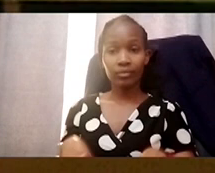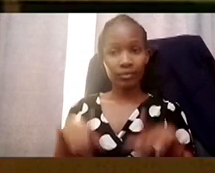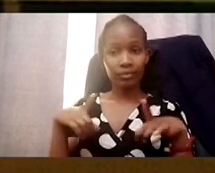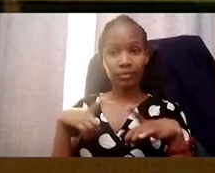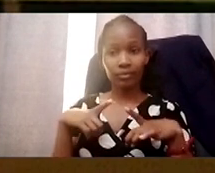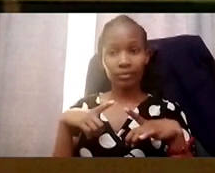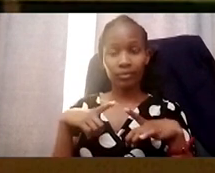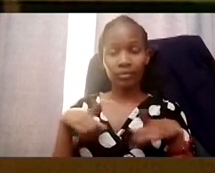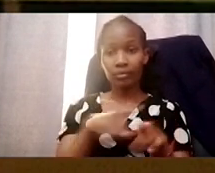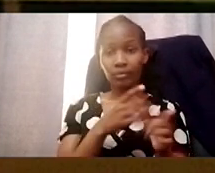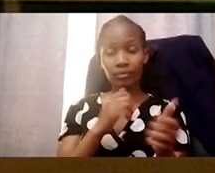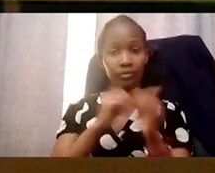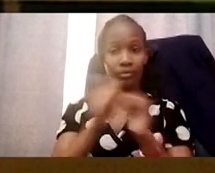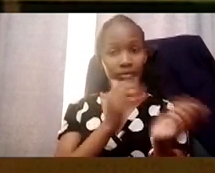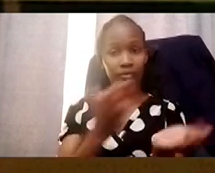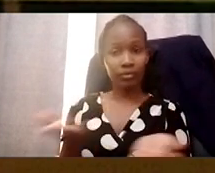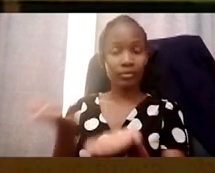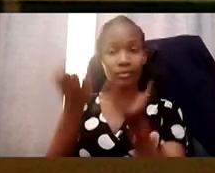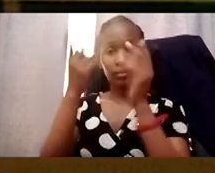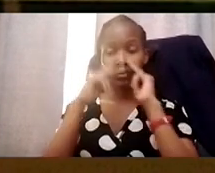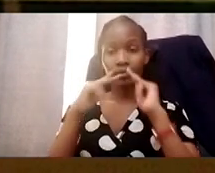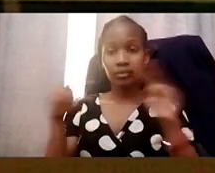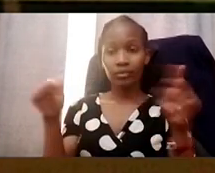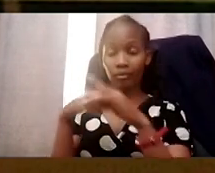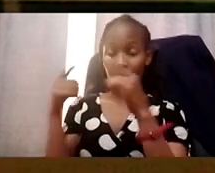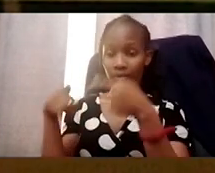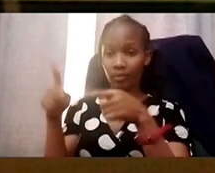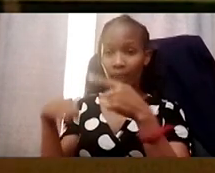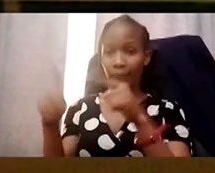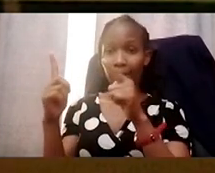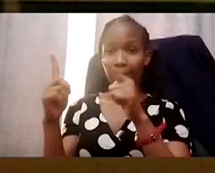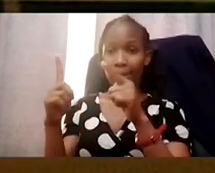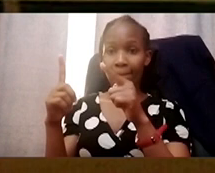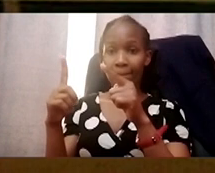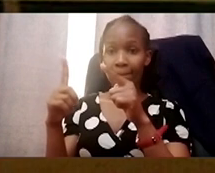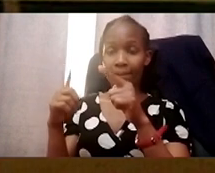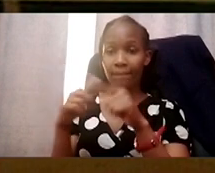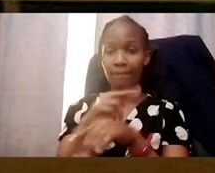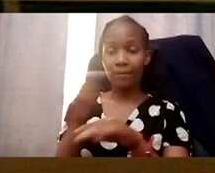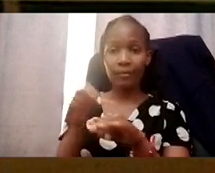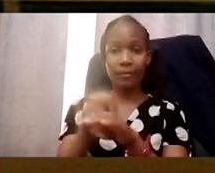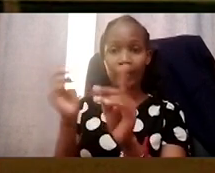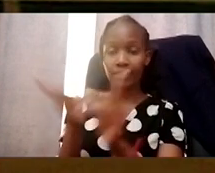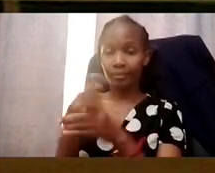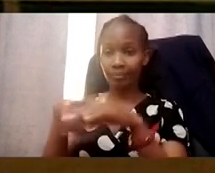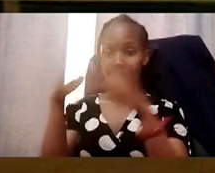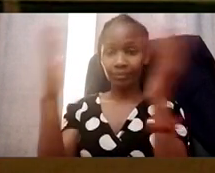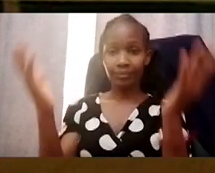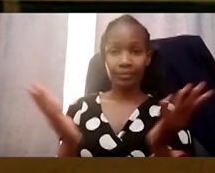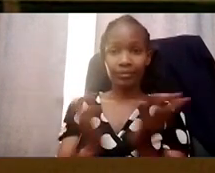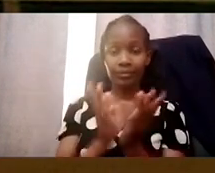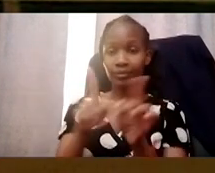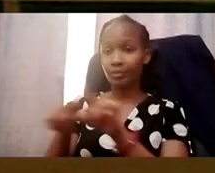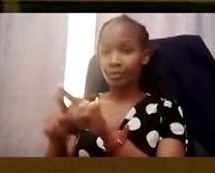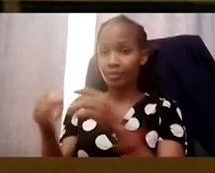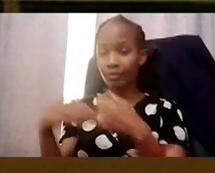promoted peace among themselves, especially to different nationalities around the world. We also got Kakuma United